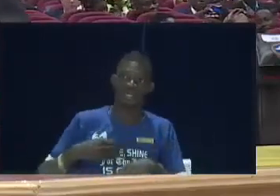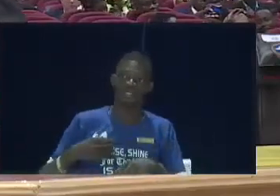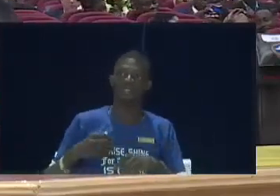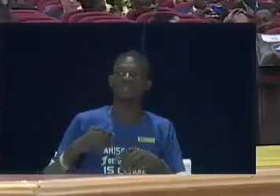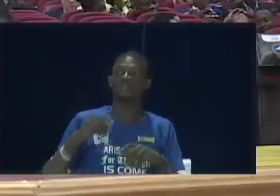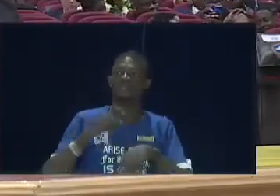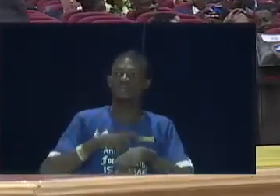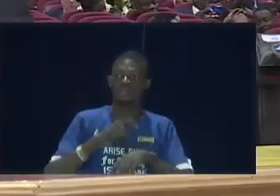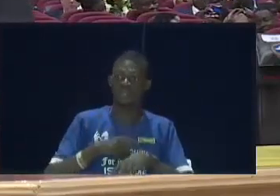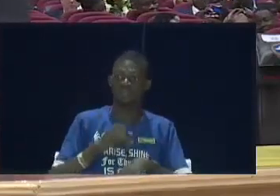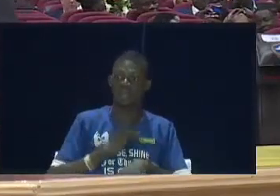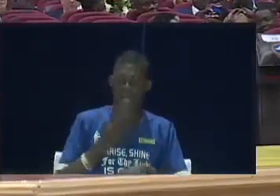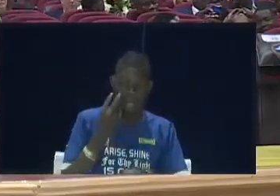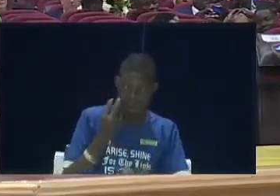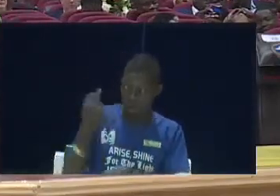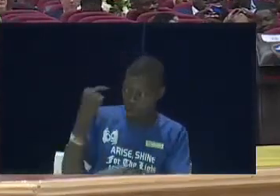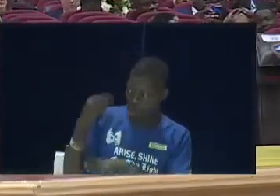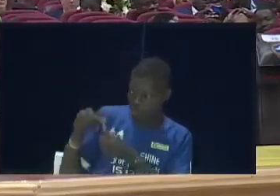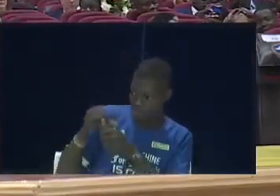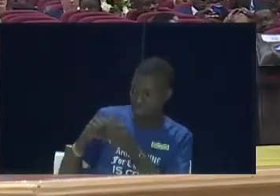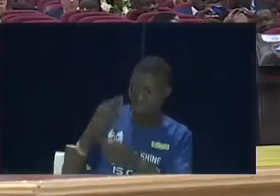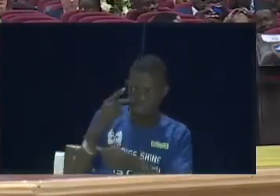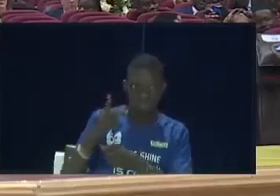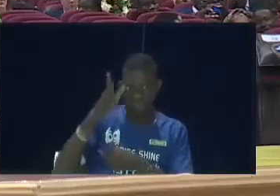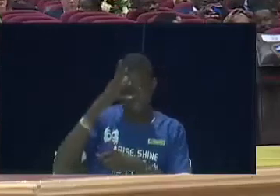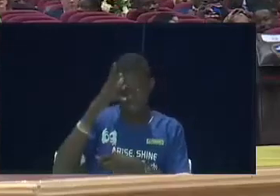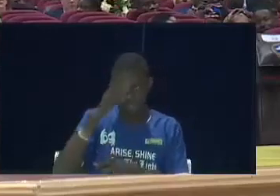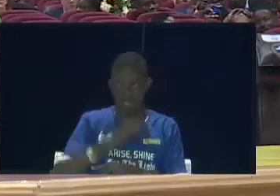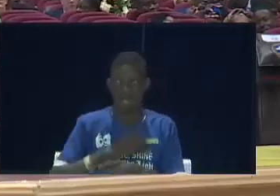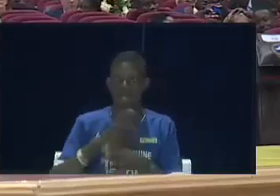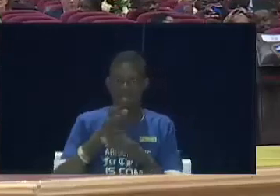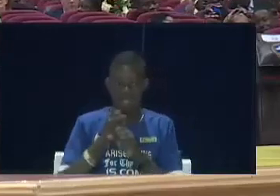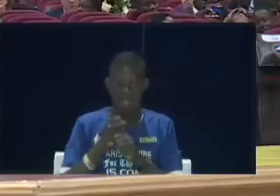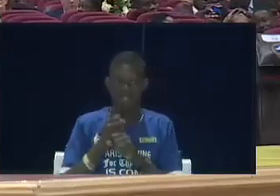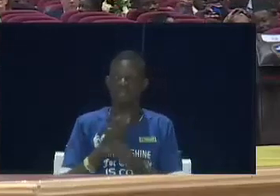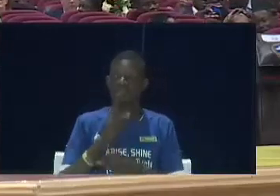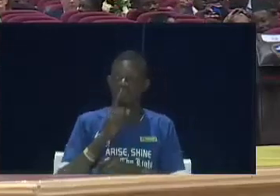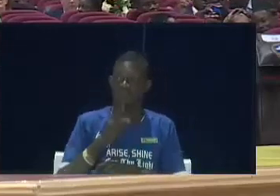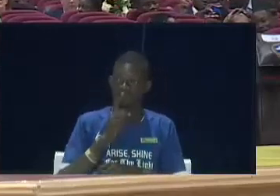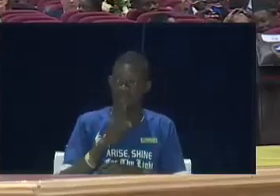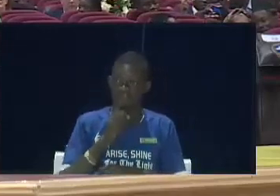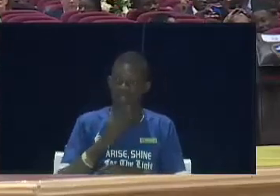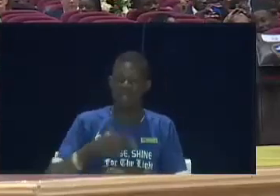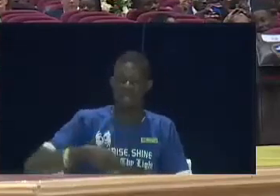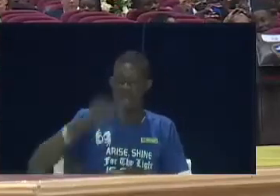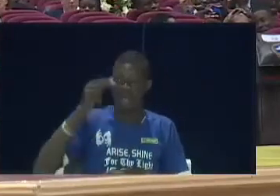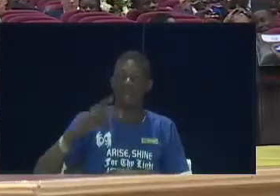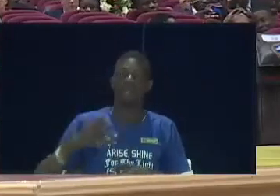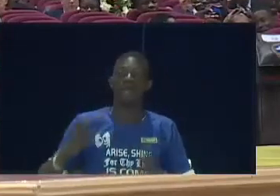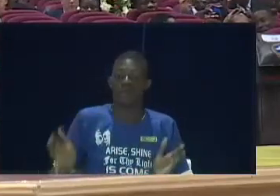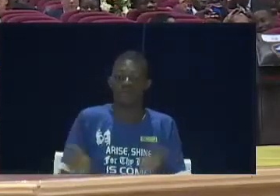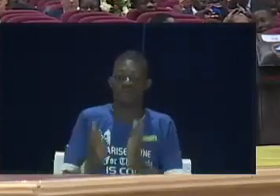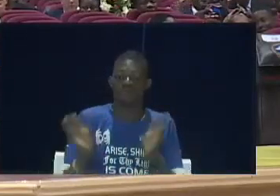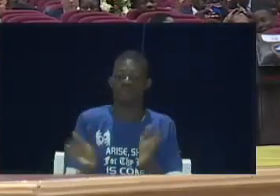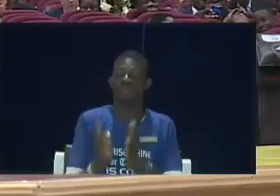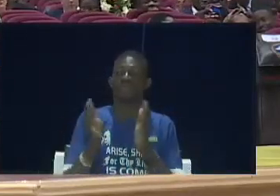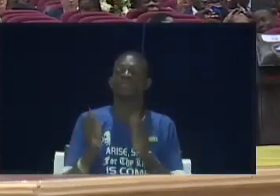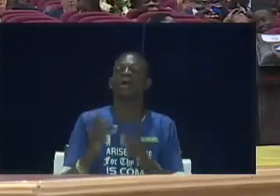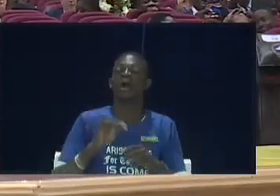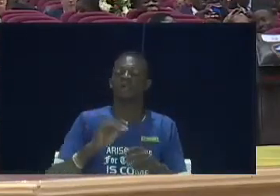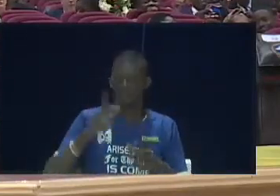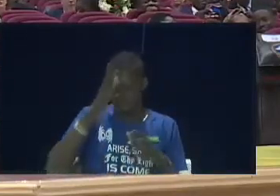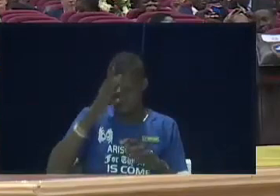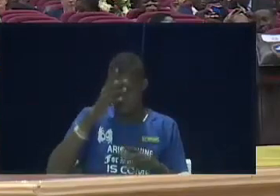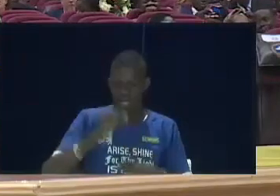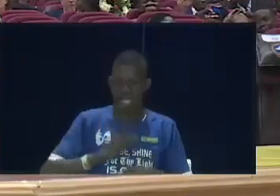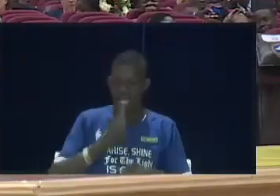time I look behind and I see Daddy, I get really, really highly motivated. Daddy, I am